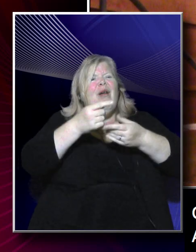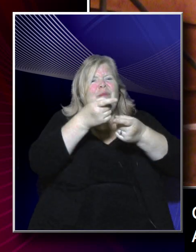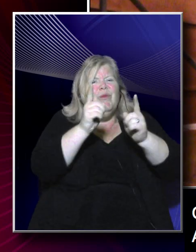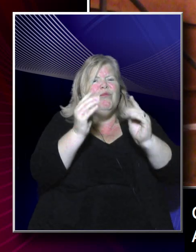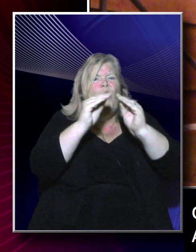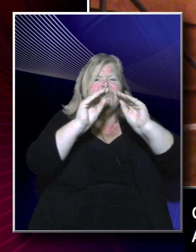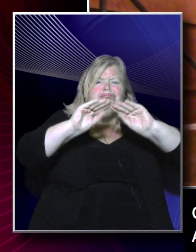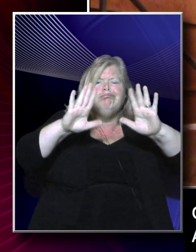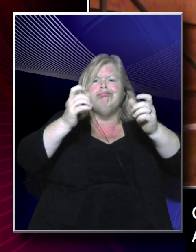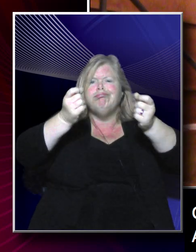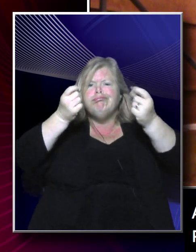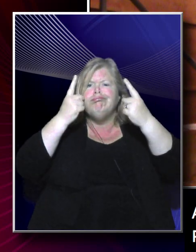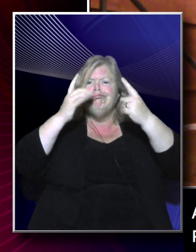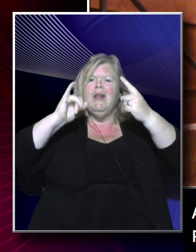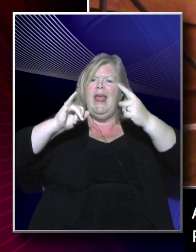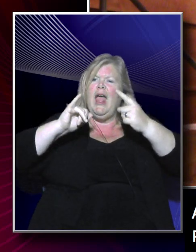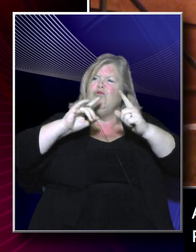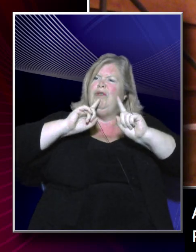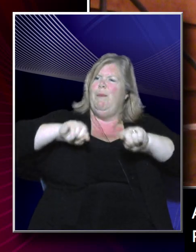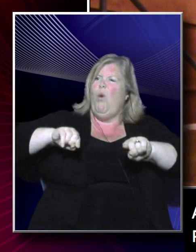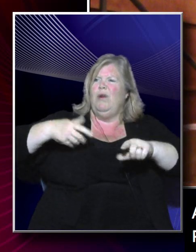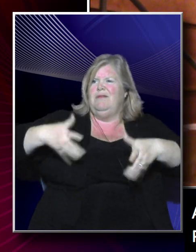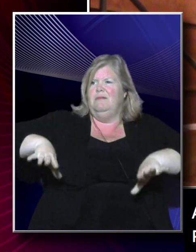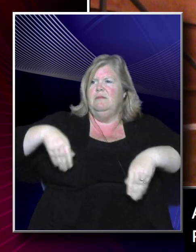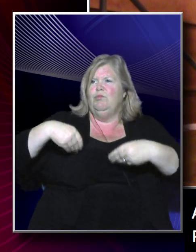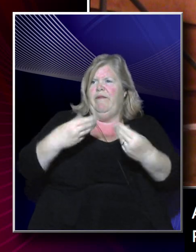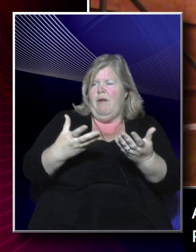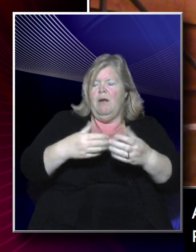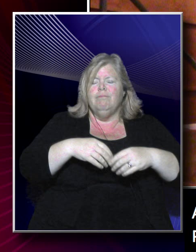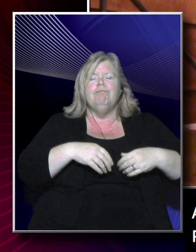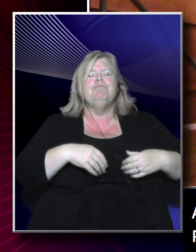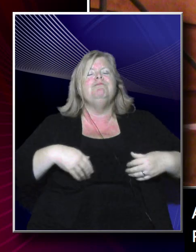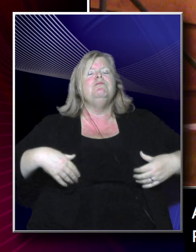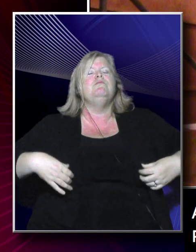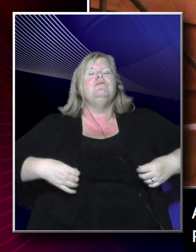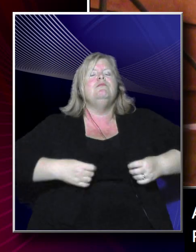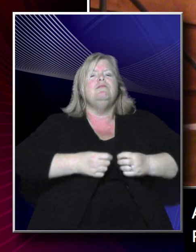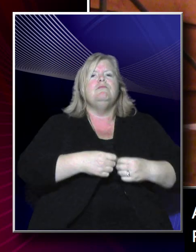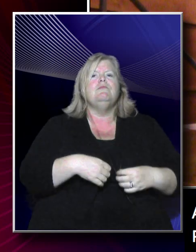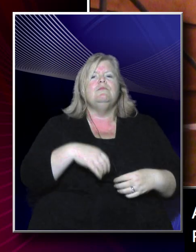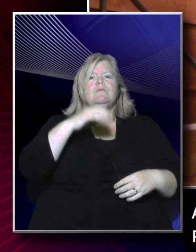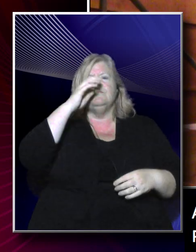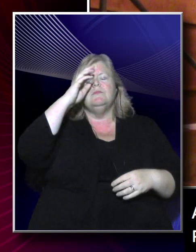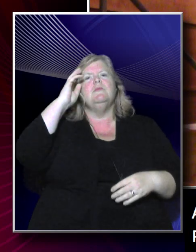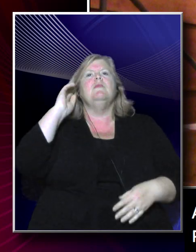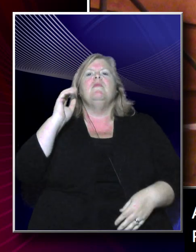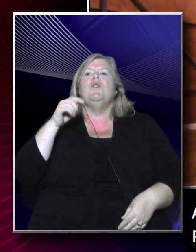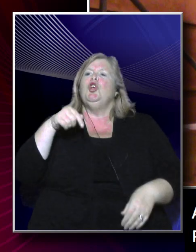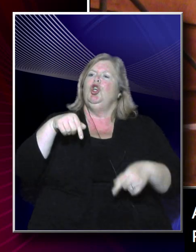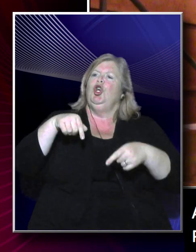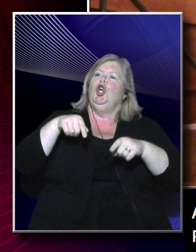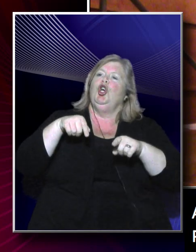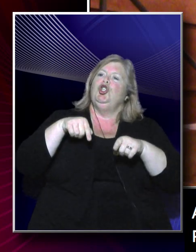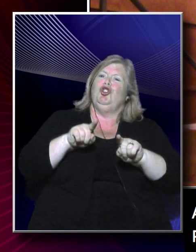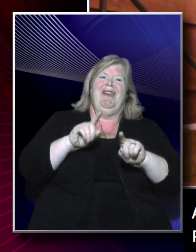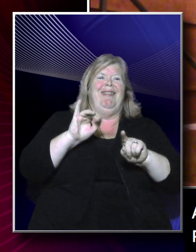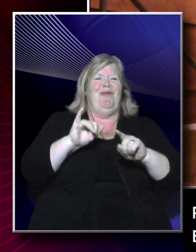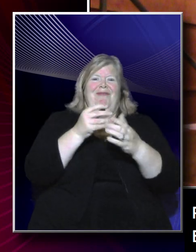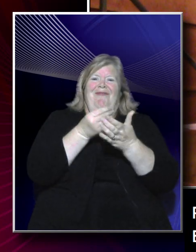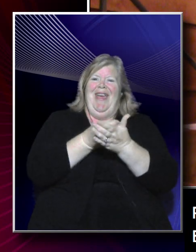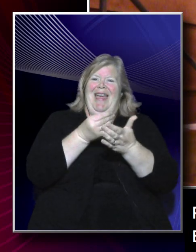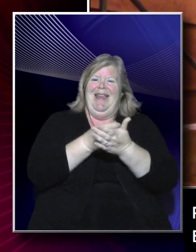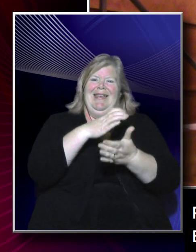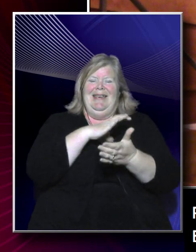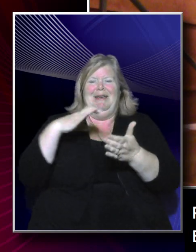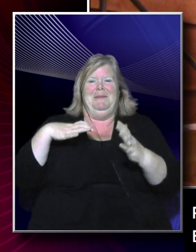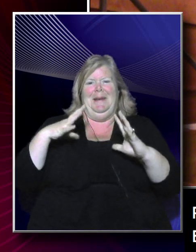the reports that have been provided. In our in our Finance Committee meeting, which was